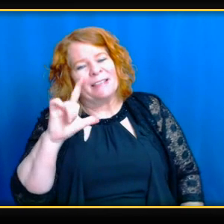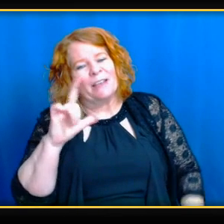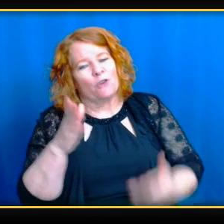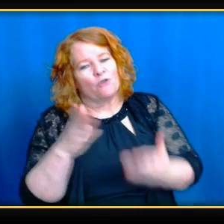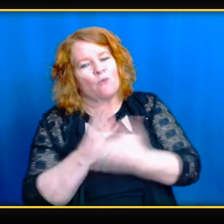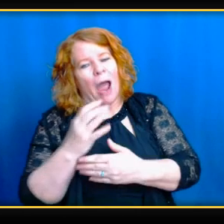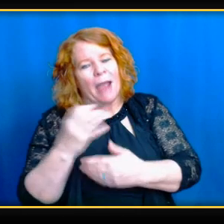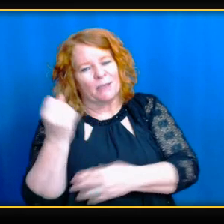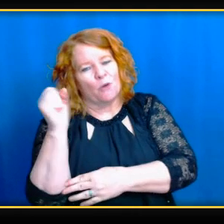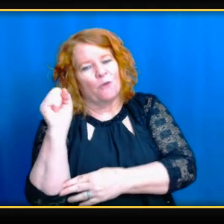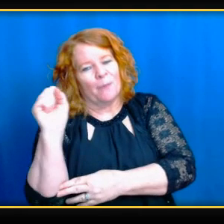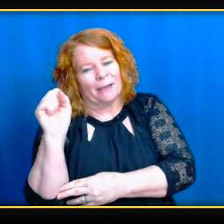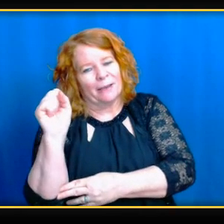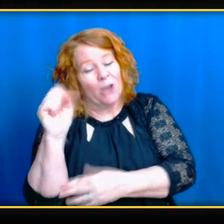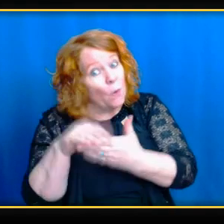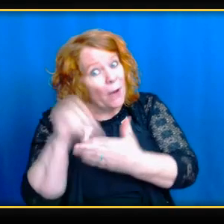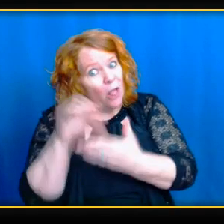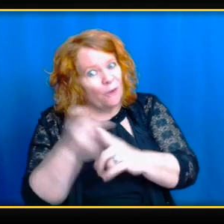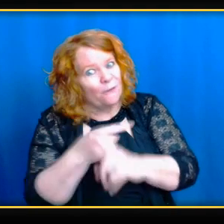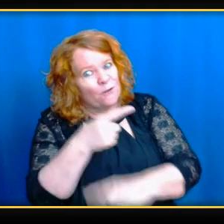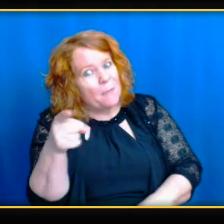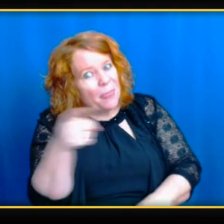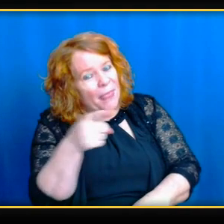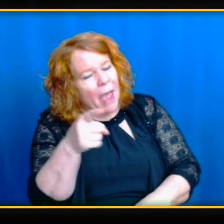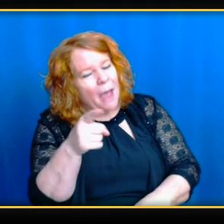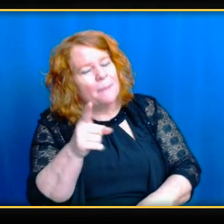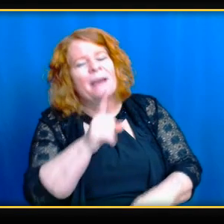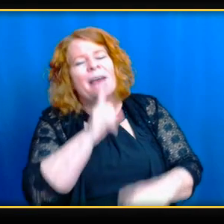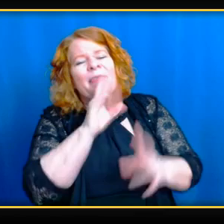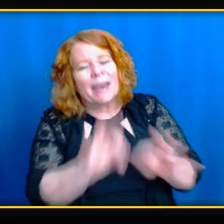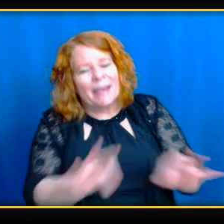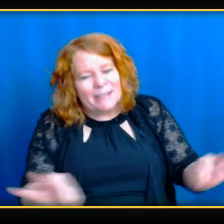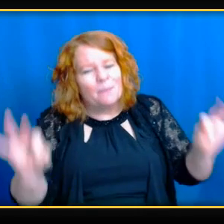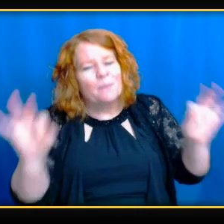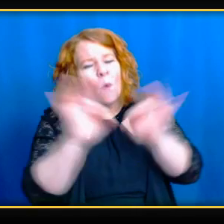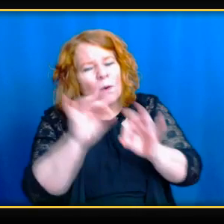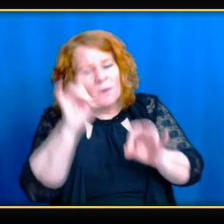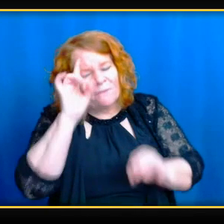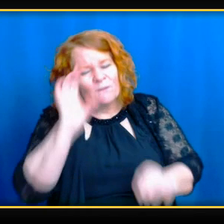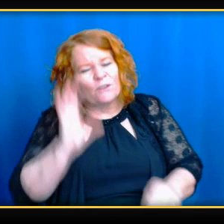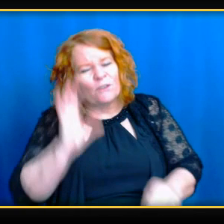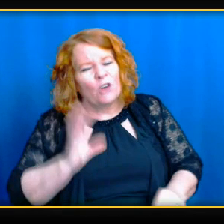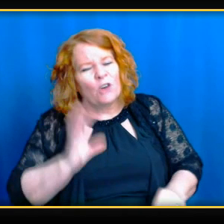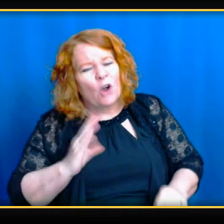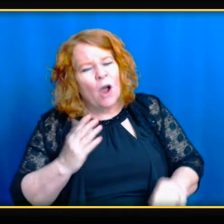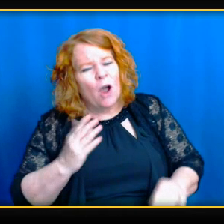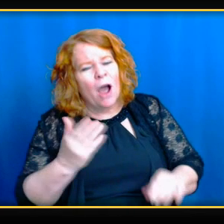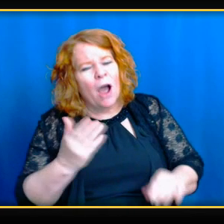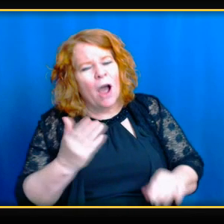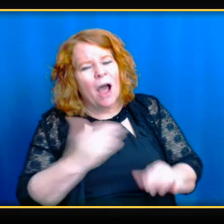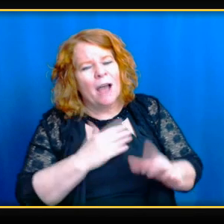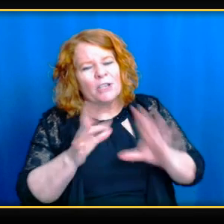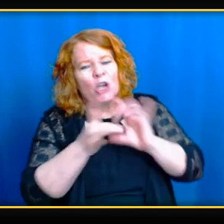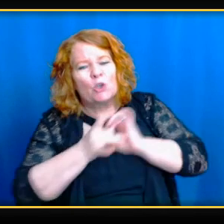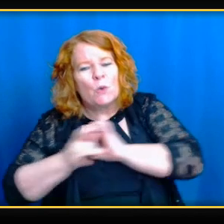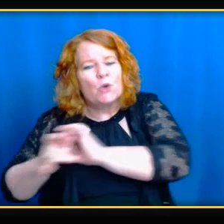rights movement that it was important for us to come together and articulate not only what the problem was, but what we